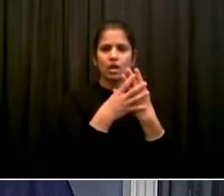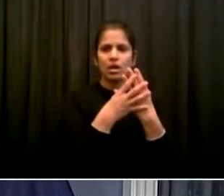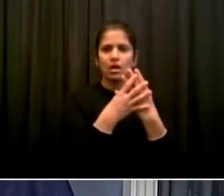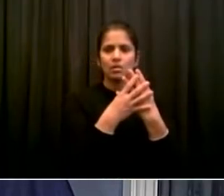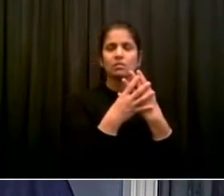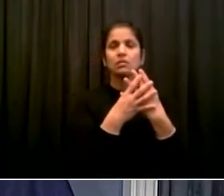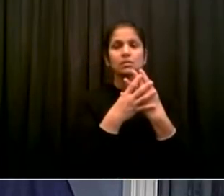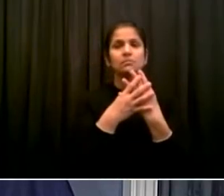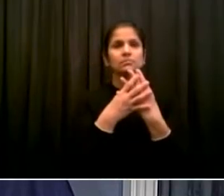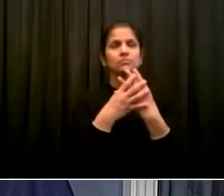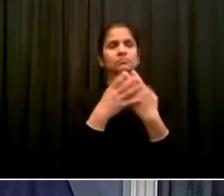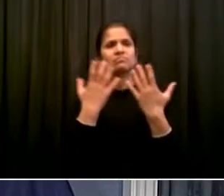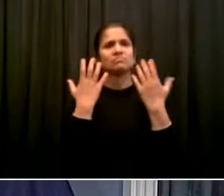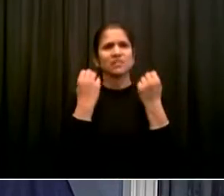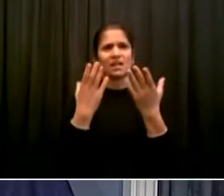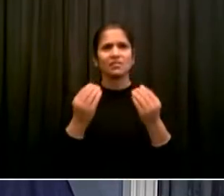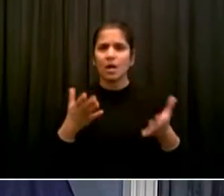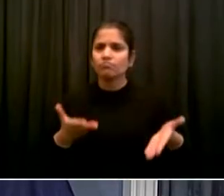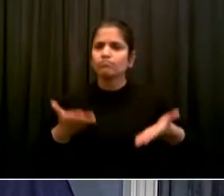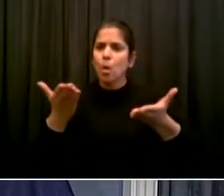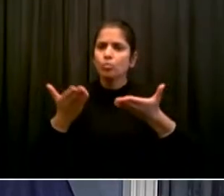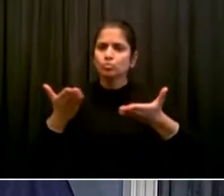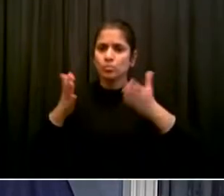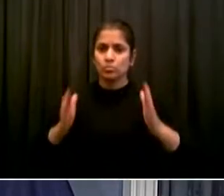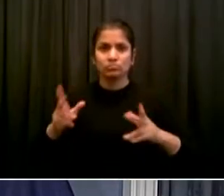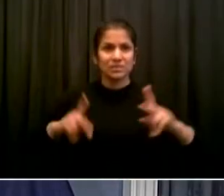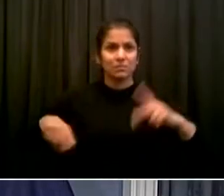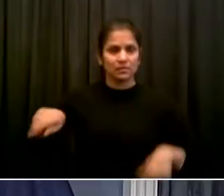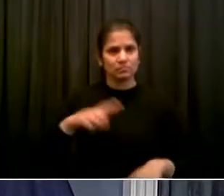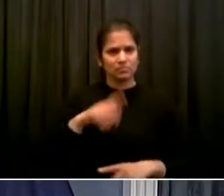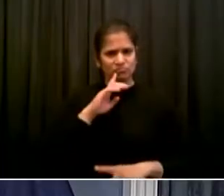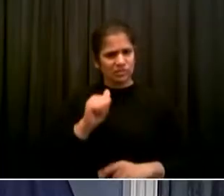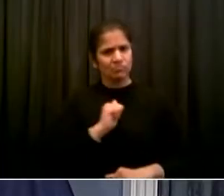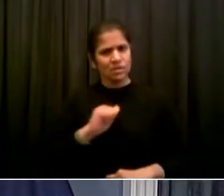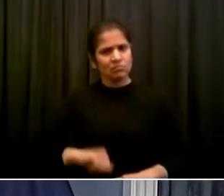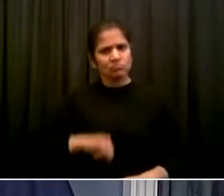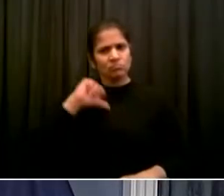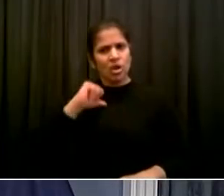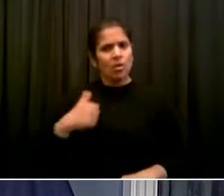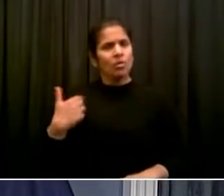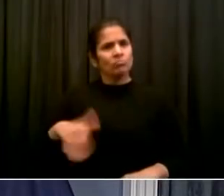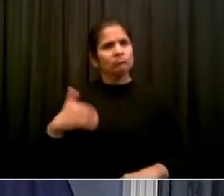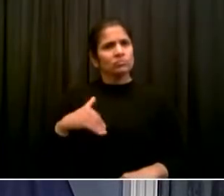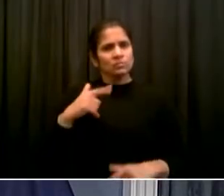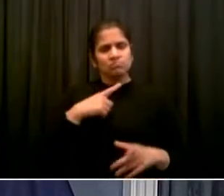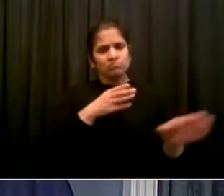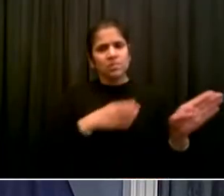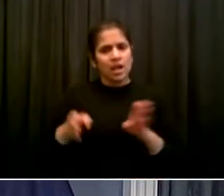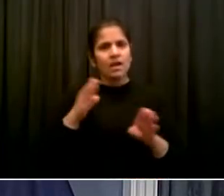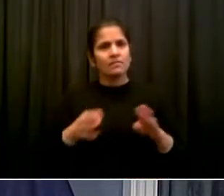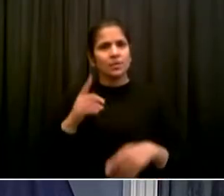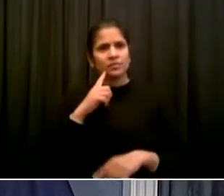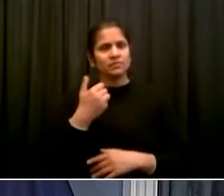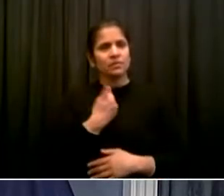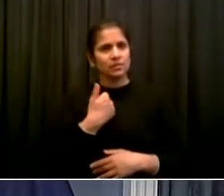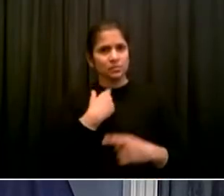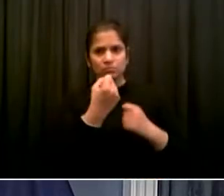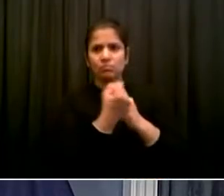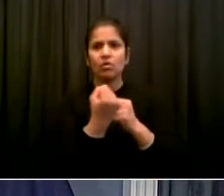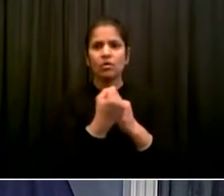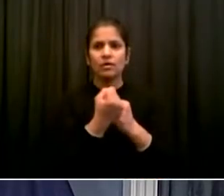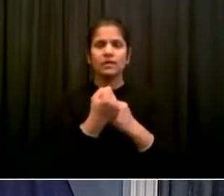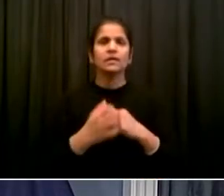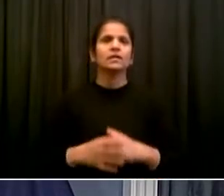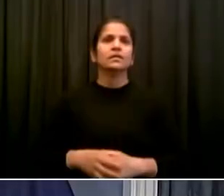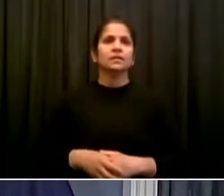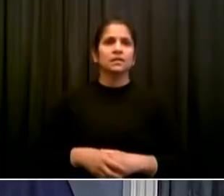me proud to have been on board with creating this plan and now supporting it, and to be on board for the long